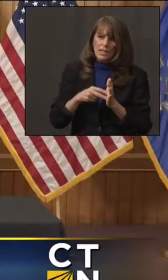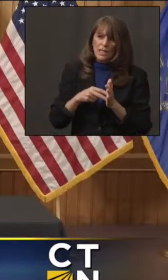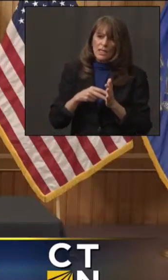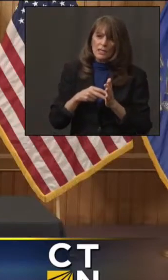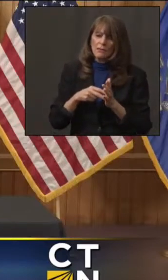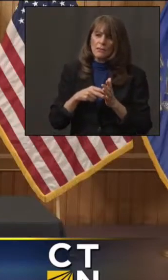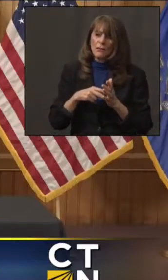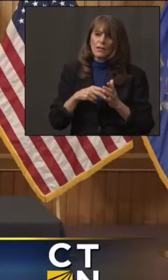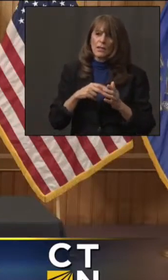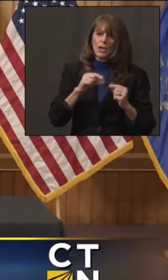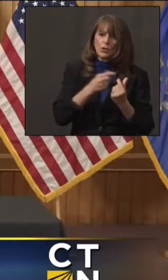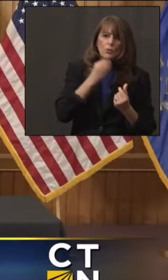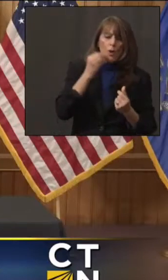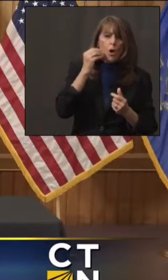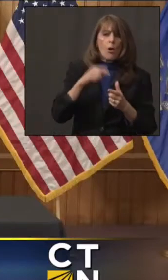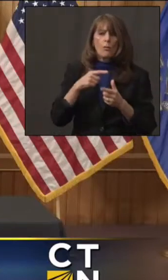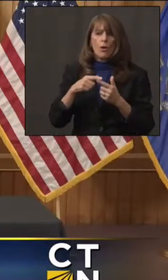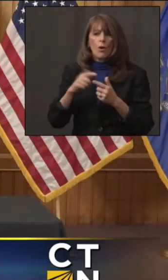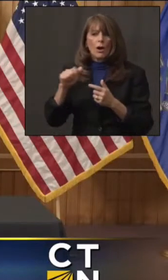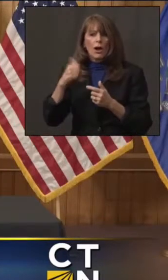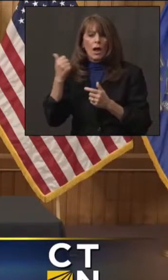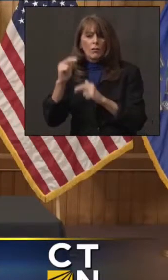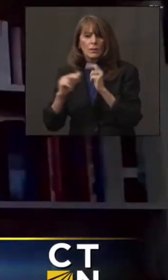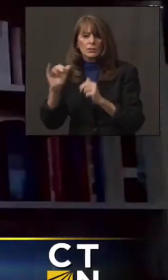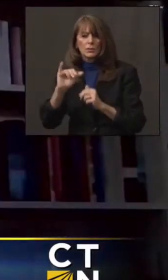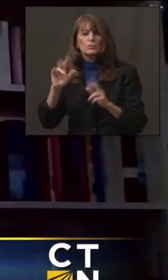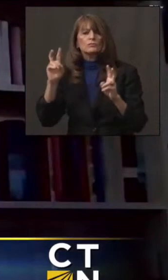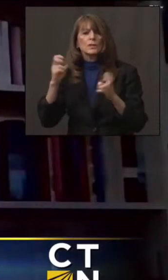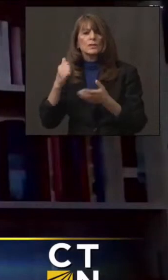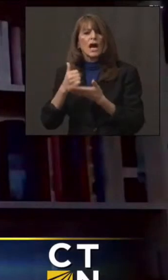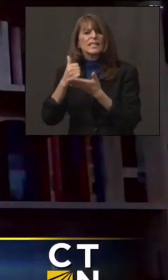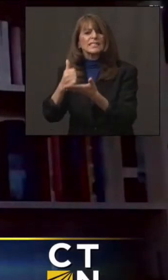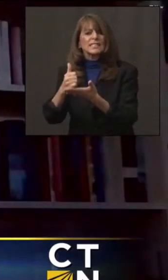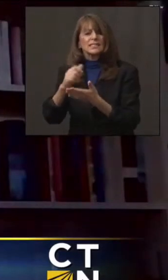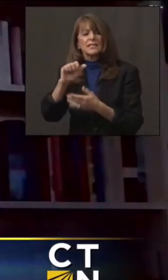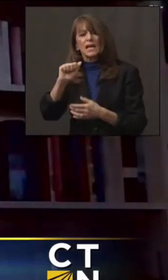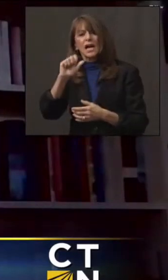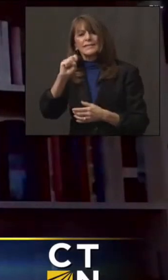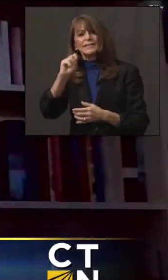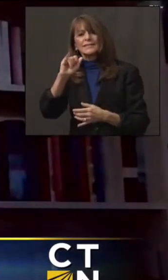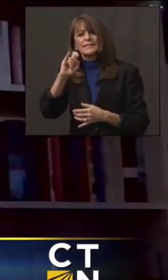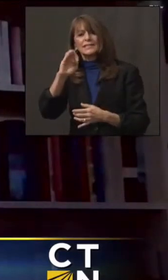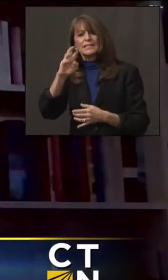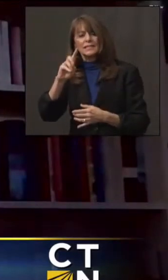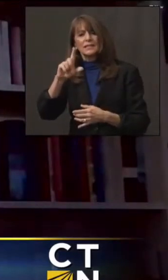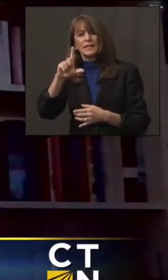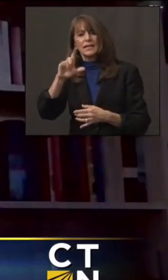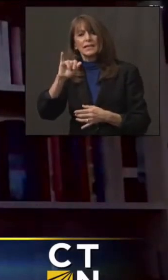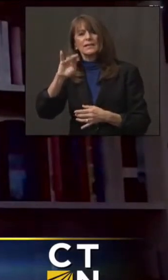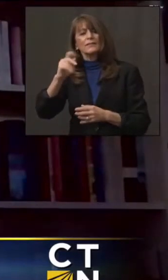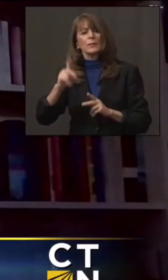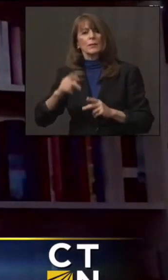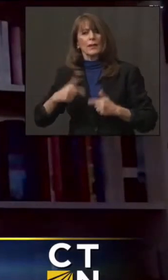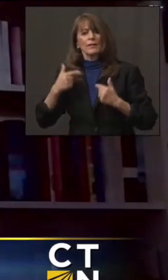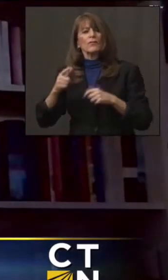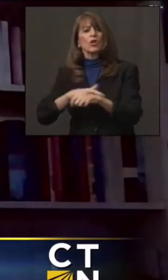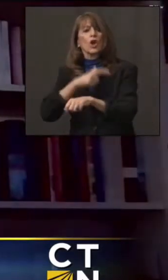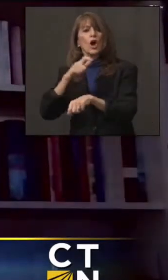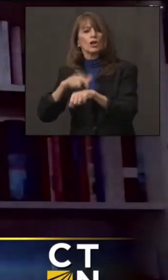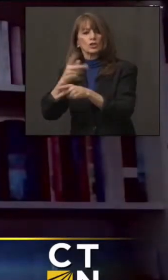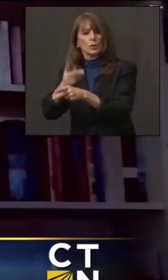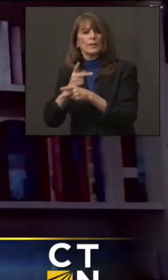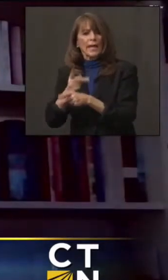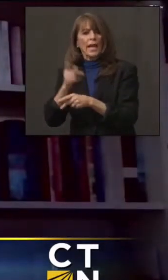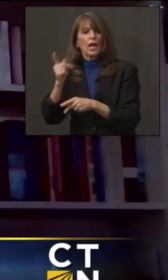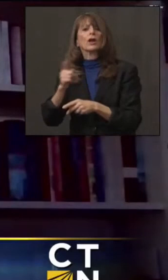in those figures? Assisted living is in the long-term care definition, and those will